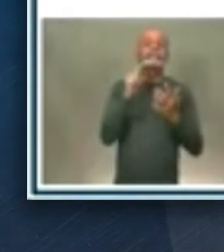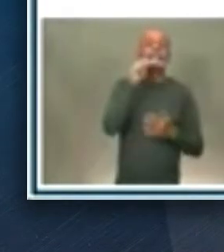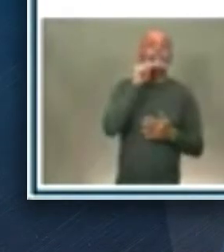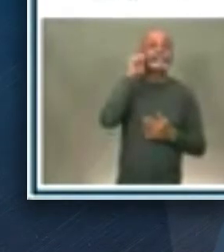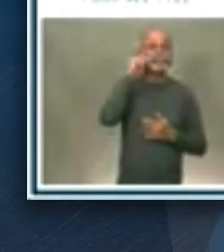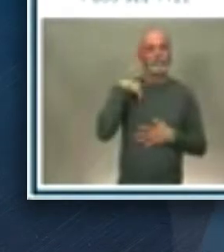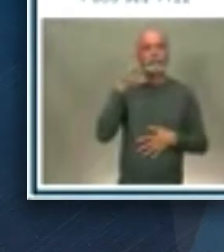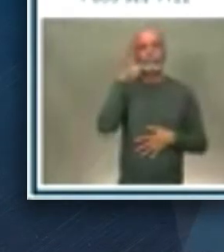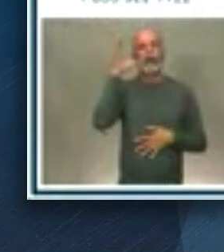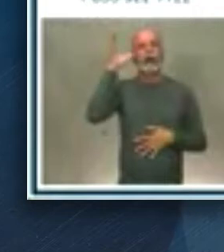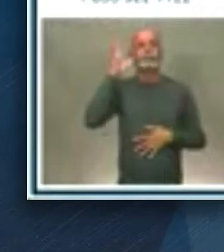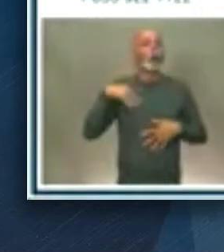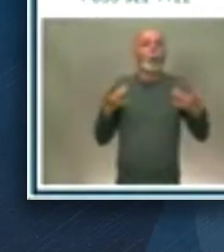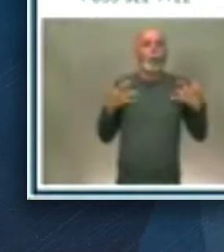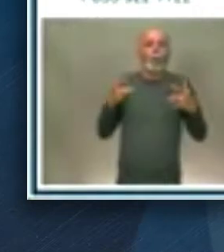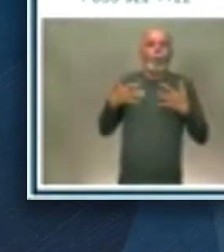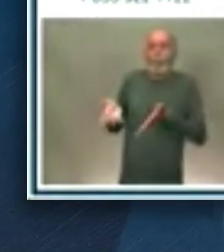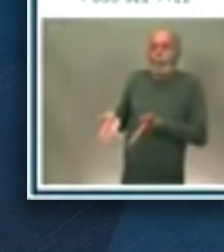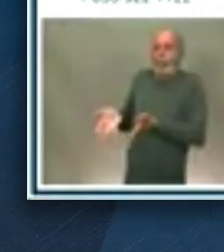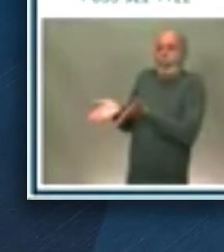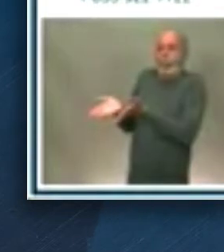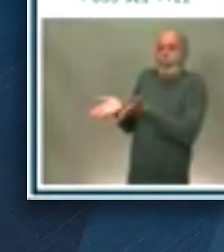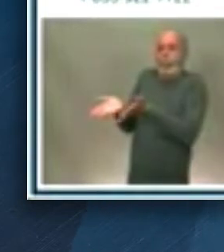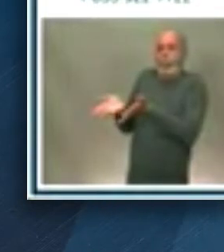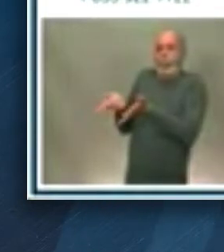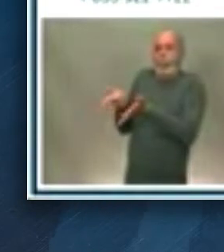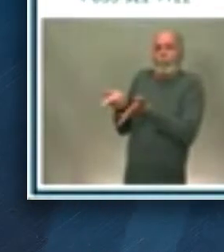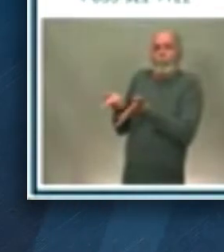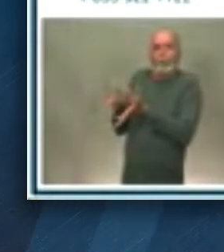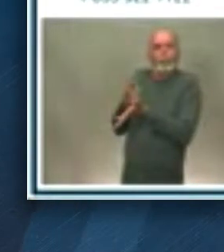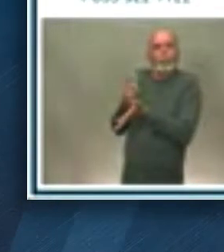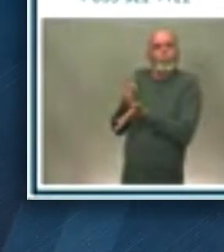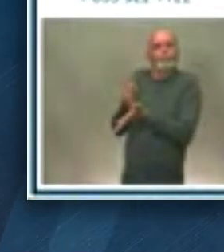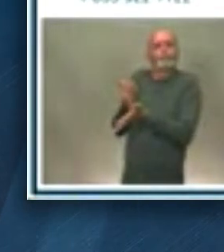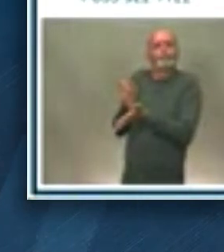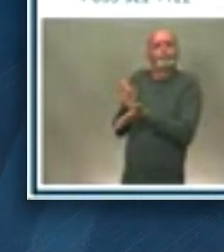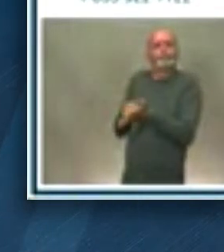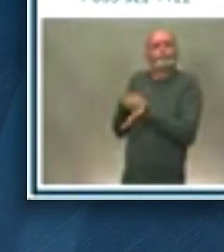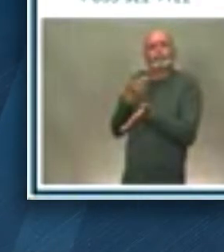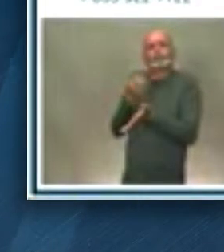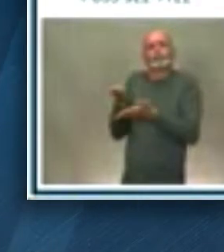have any messages for them? Well,